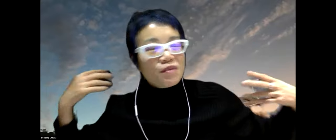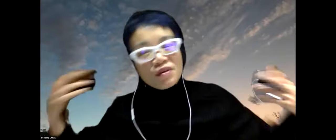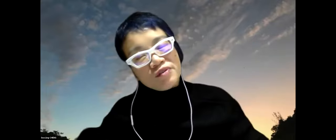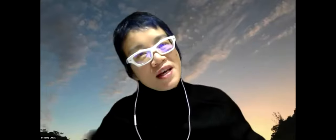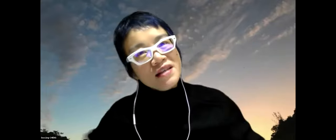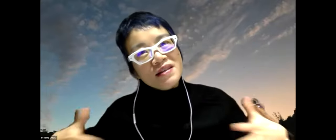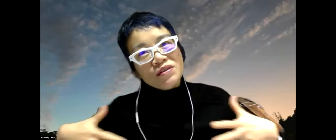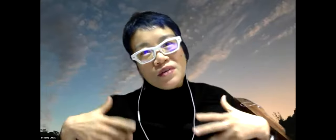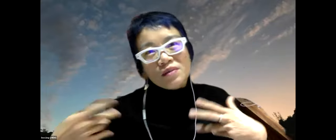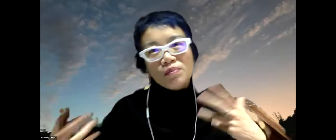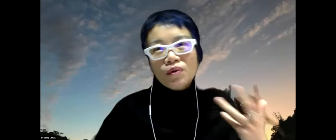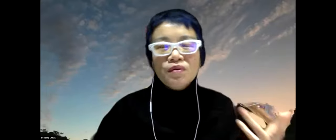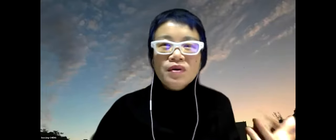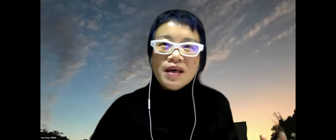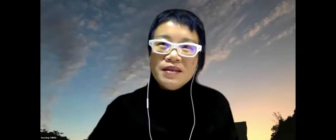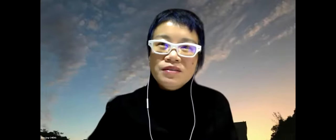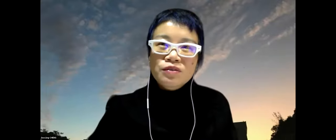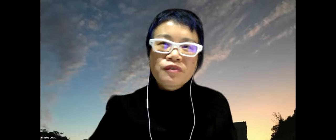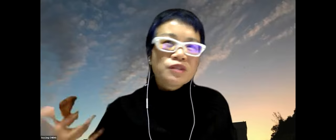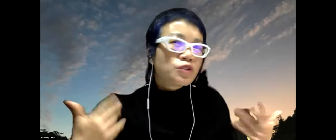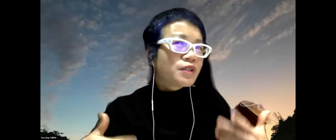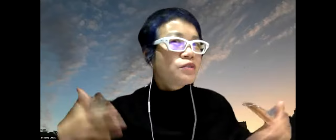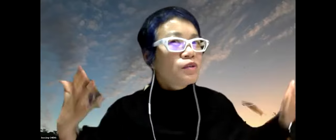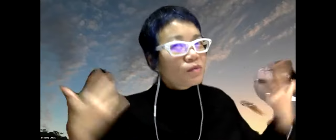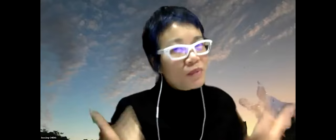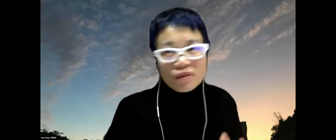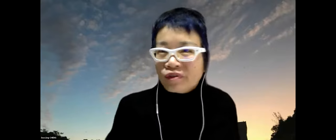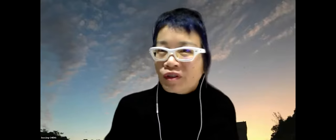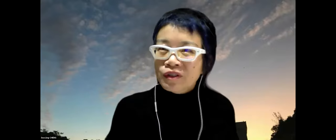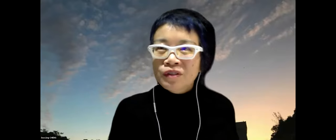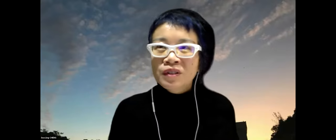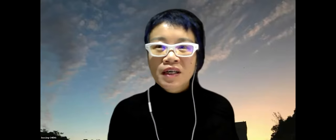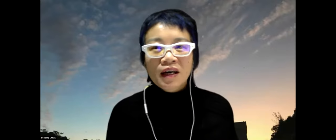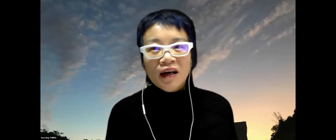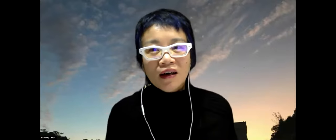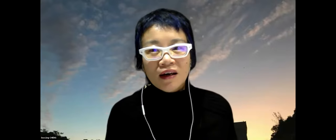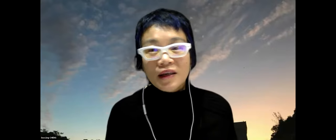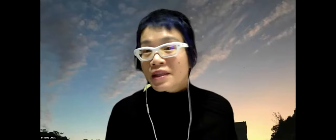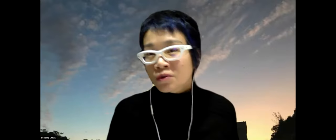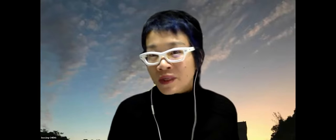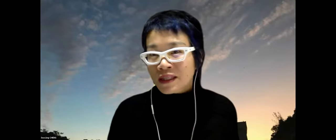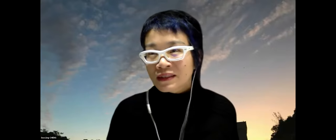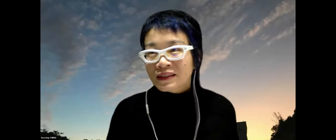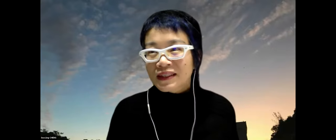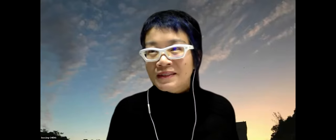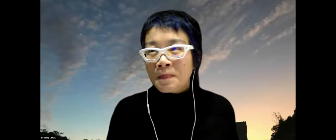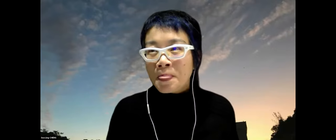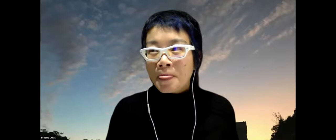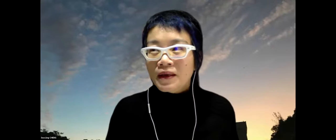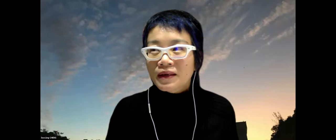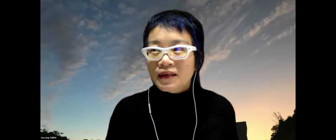to be with friends and to explore and to feel good and to look beautiful in their own ways.